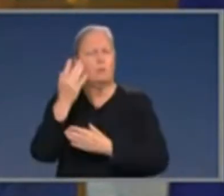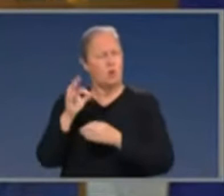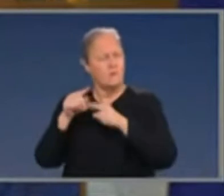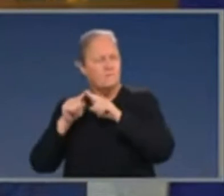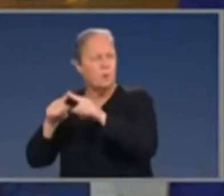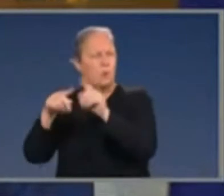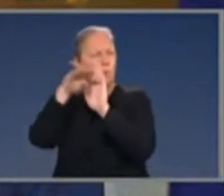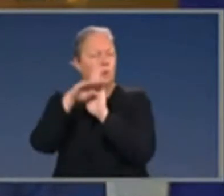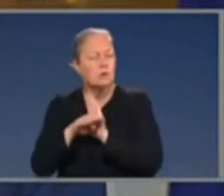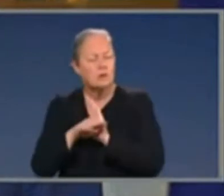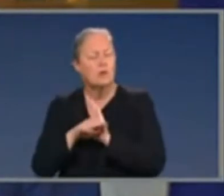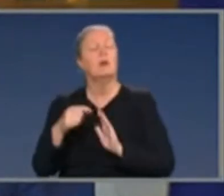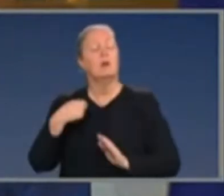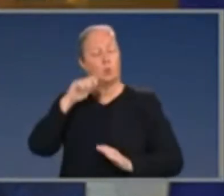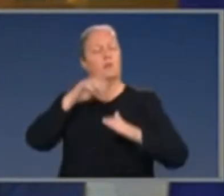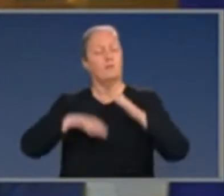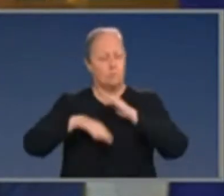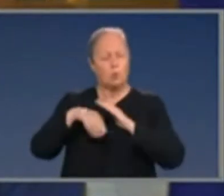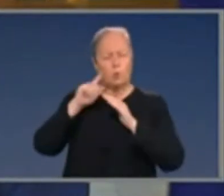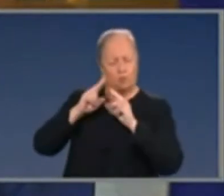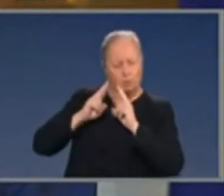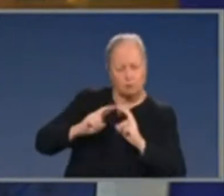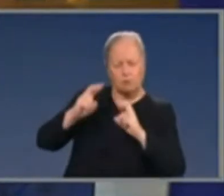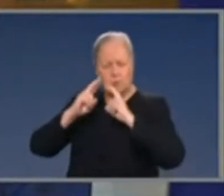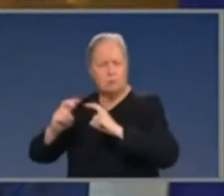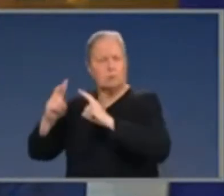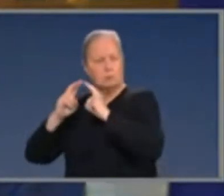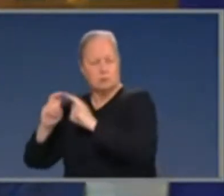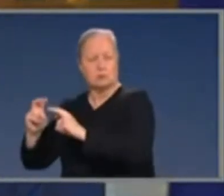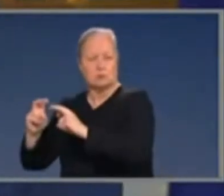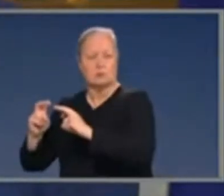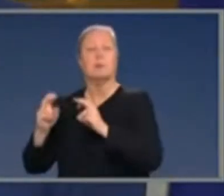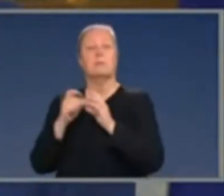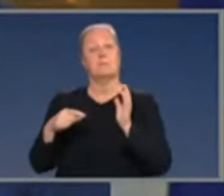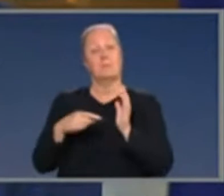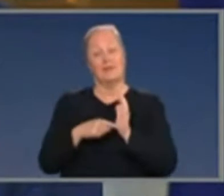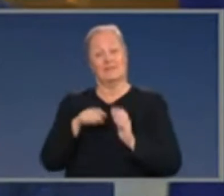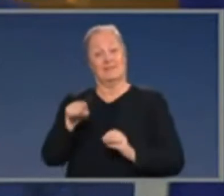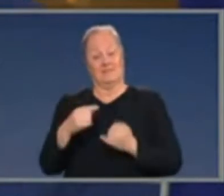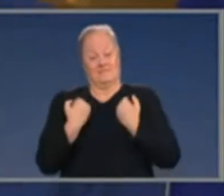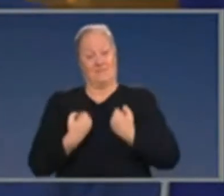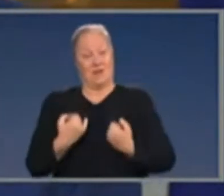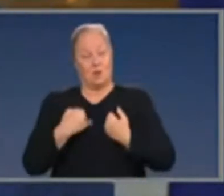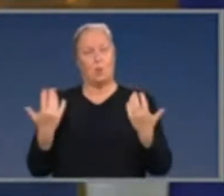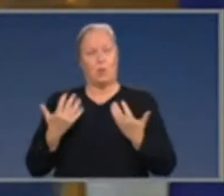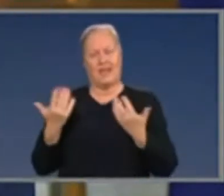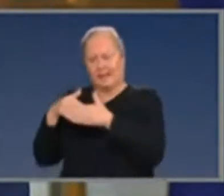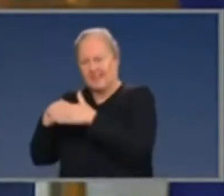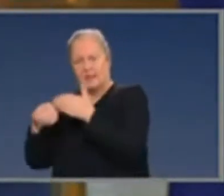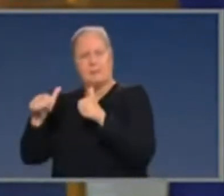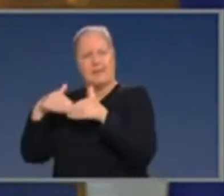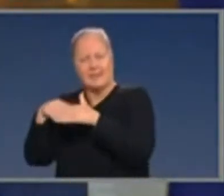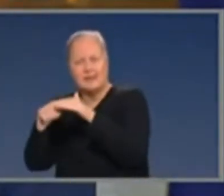retrospective analysis of these significant outbreaks. But these incursions of this virus into facilities are